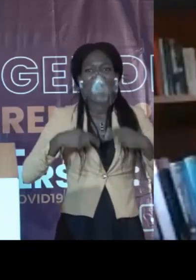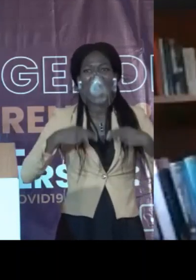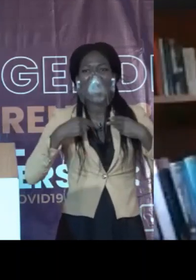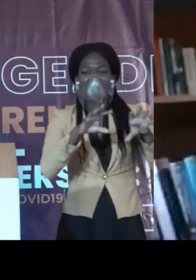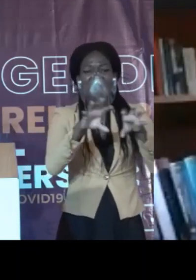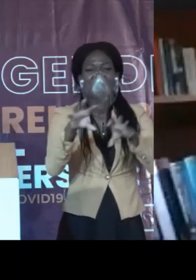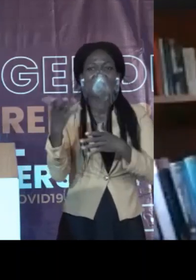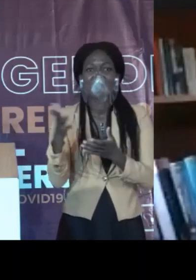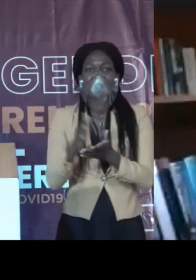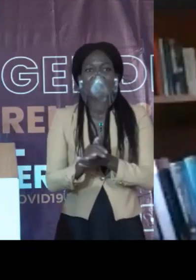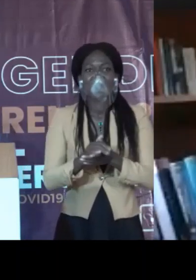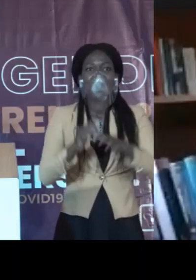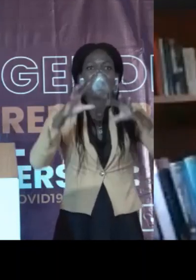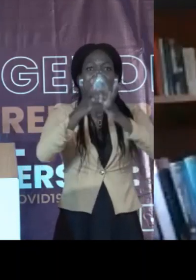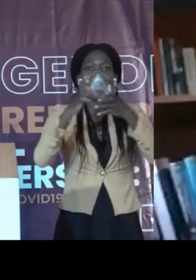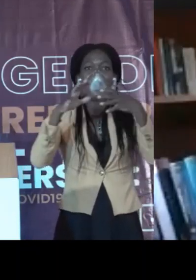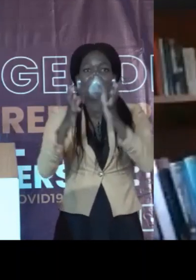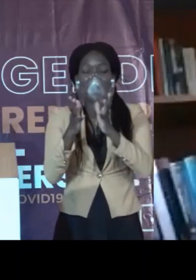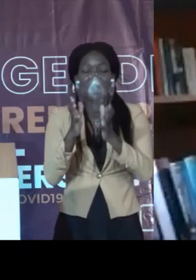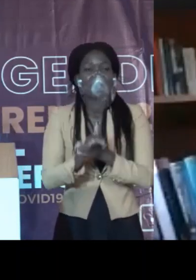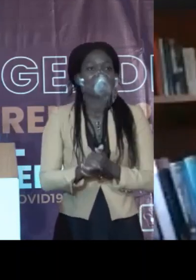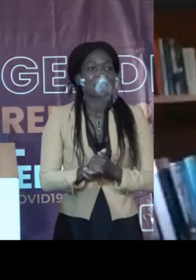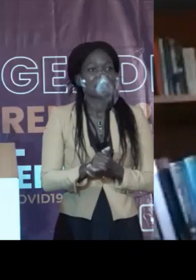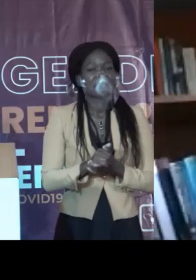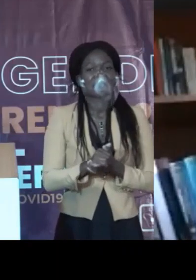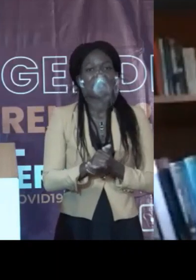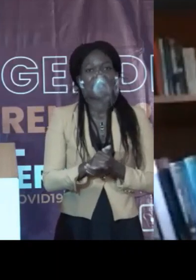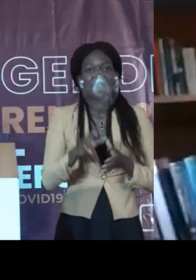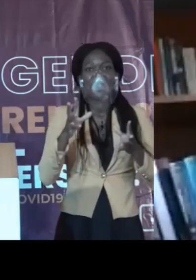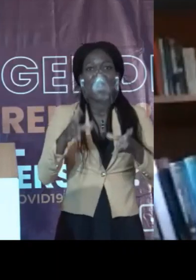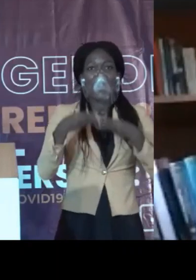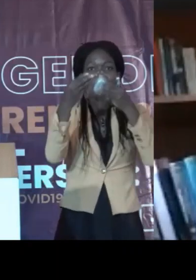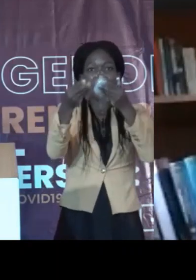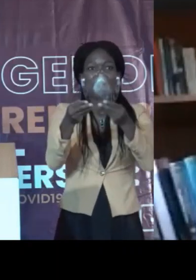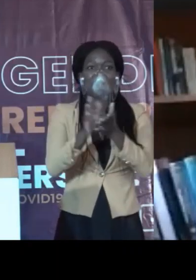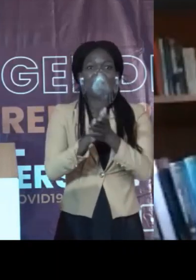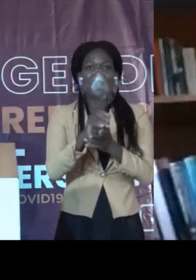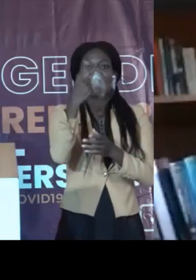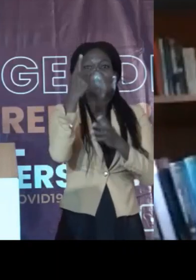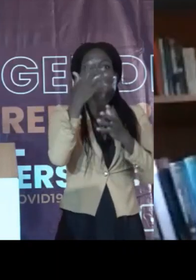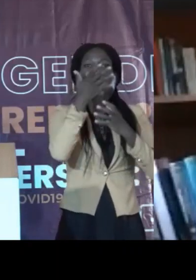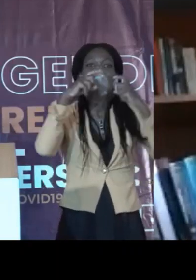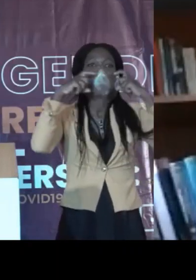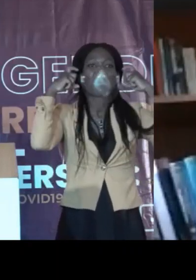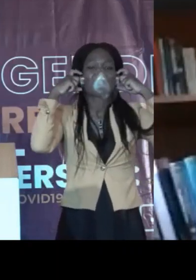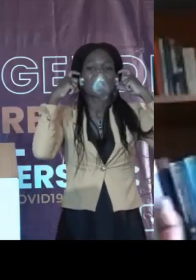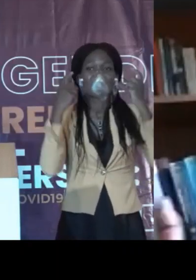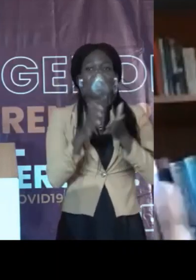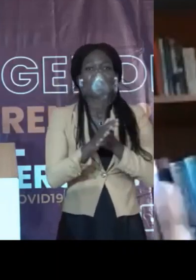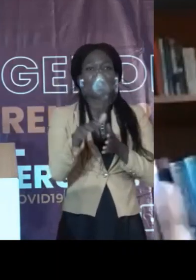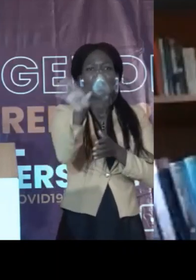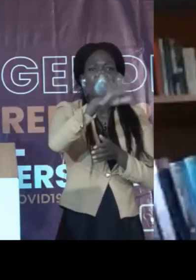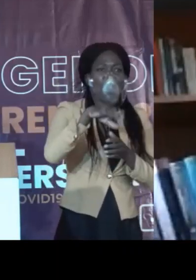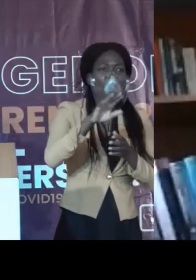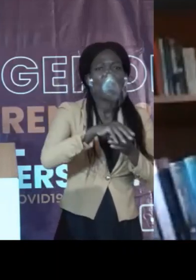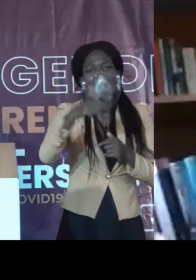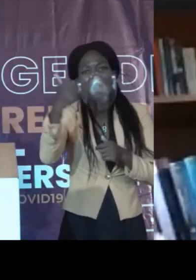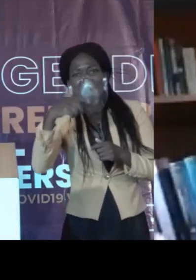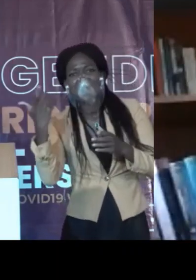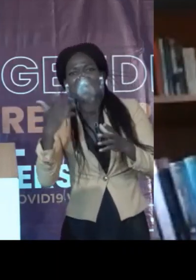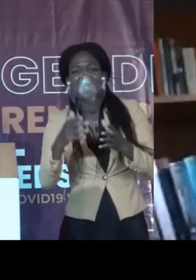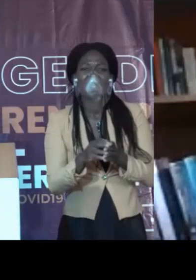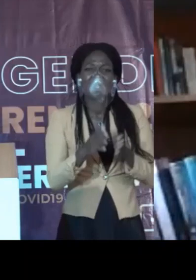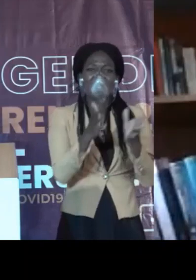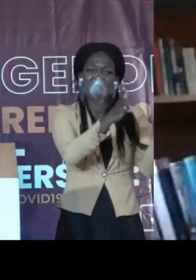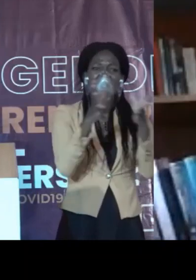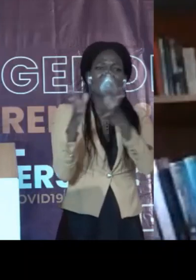Which companies are supplying the face masks to all our public institutions?